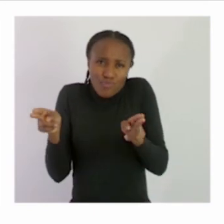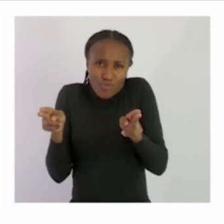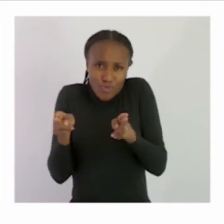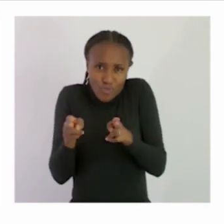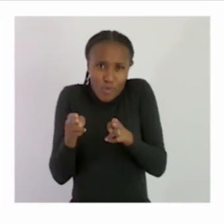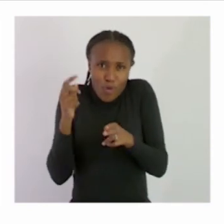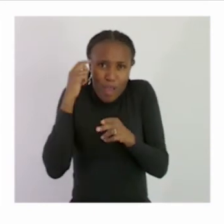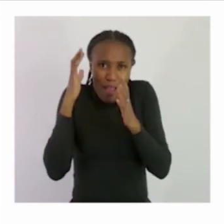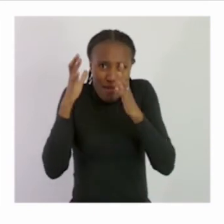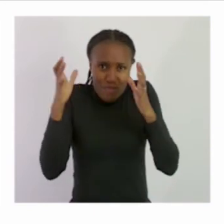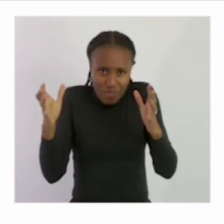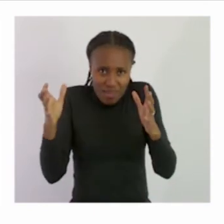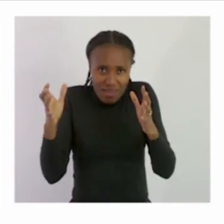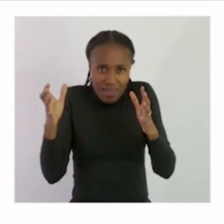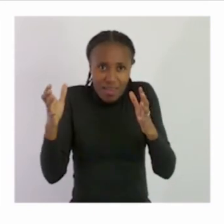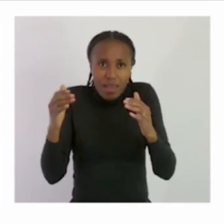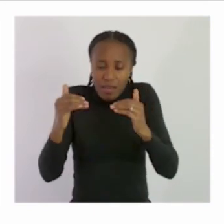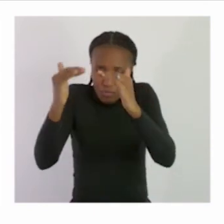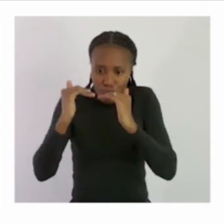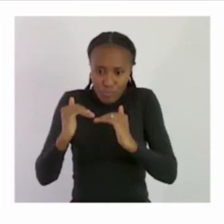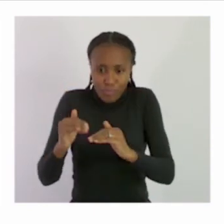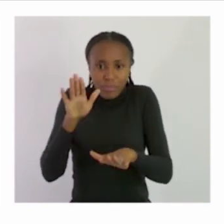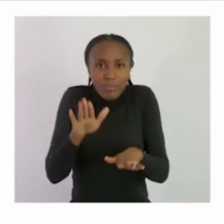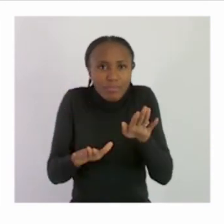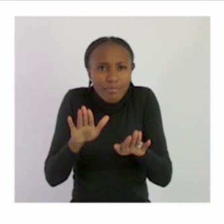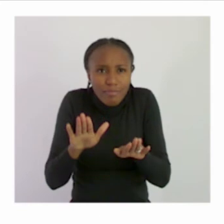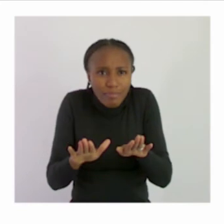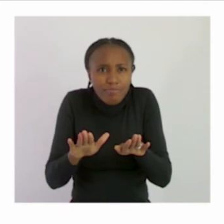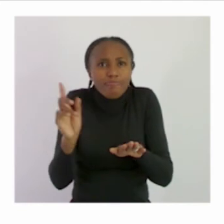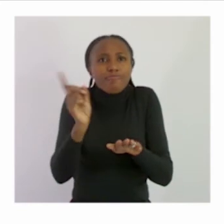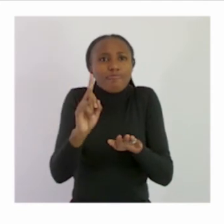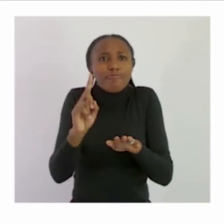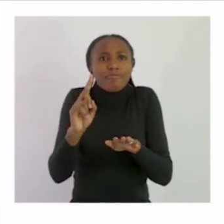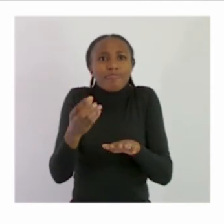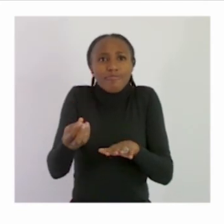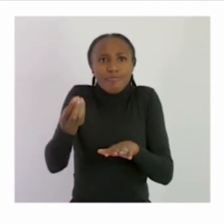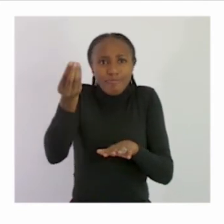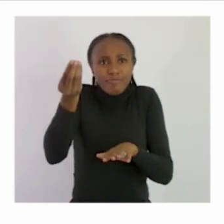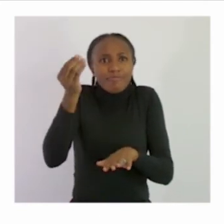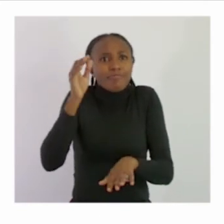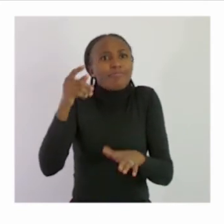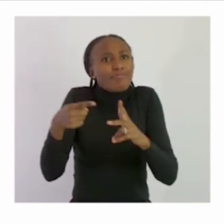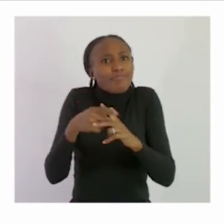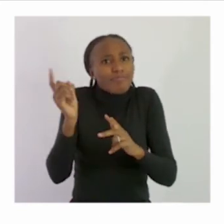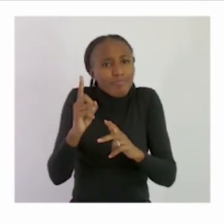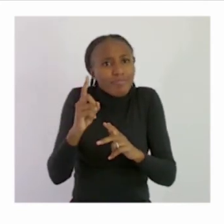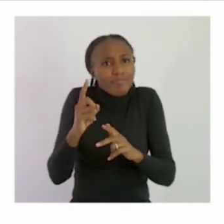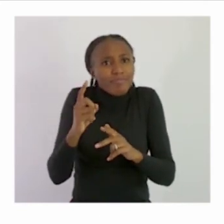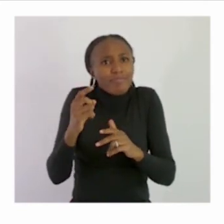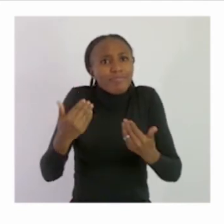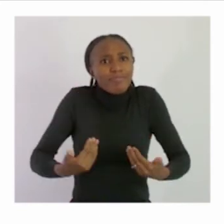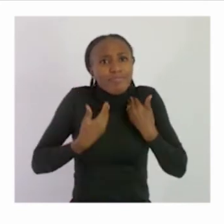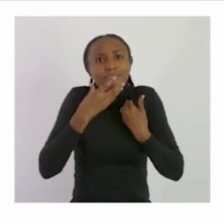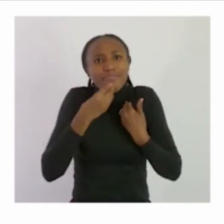occur. Infant is already done for you as an example. So you have now to